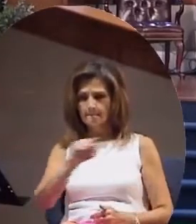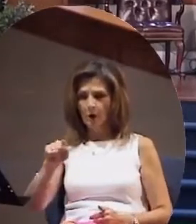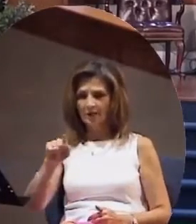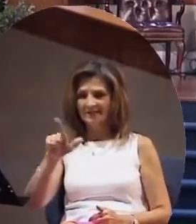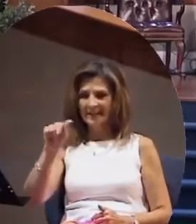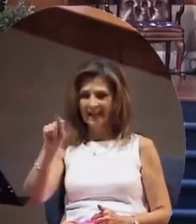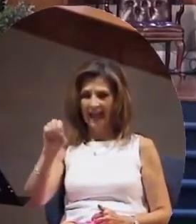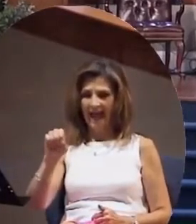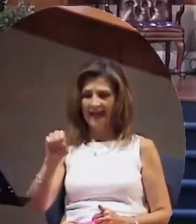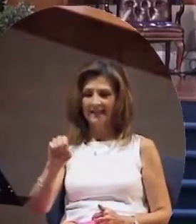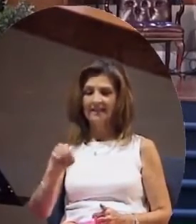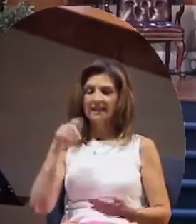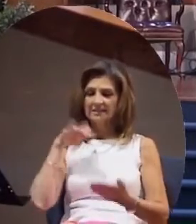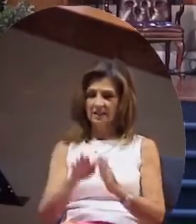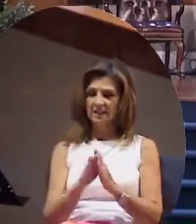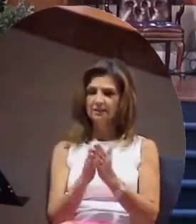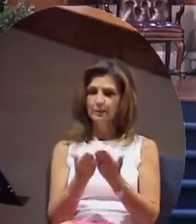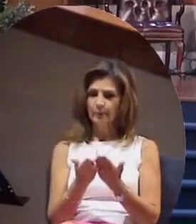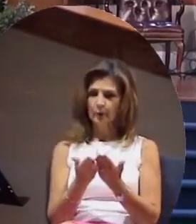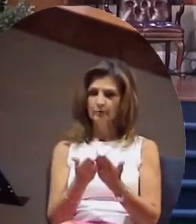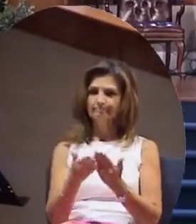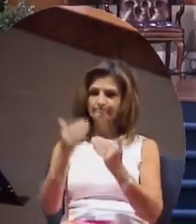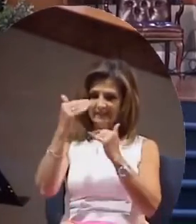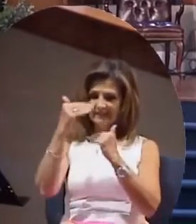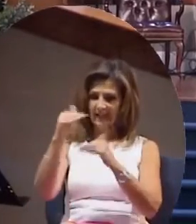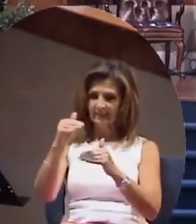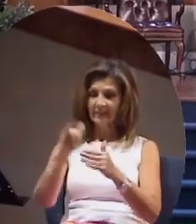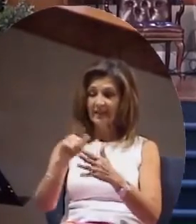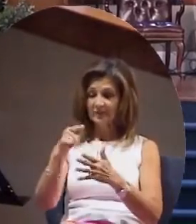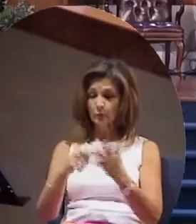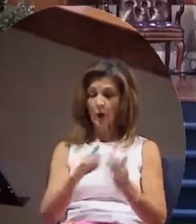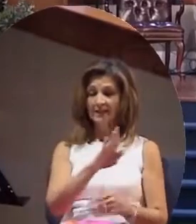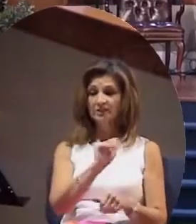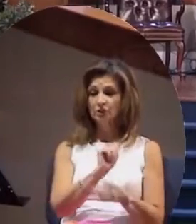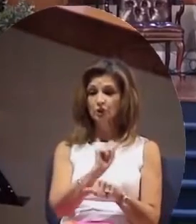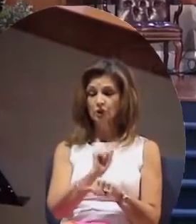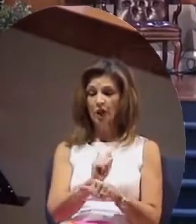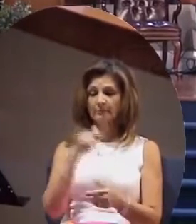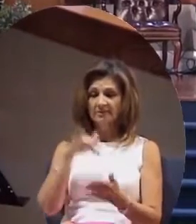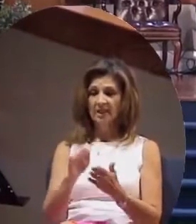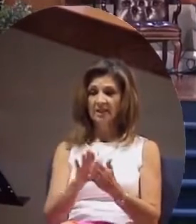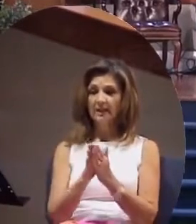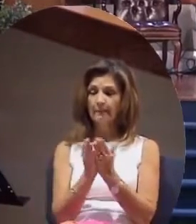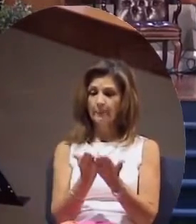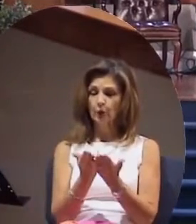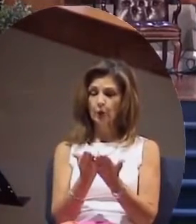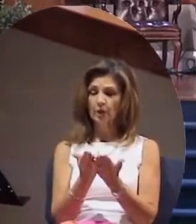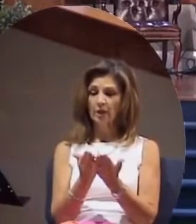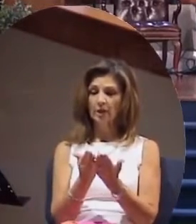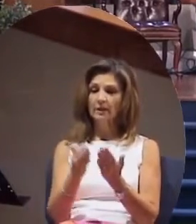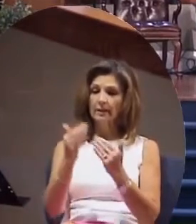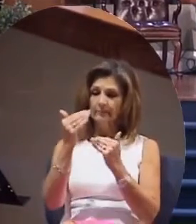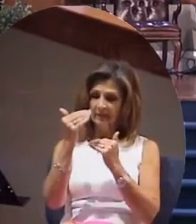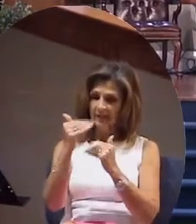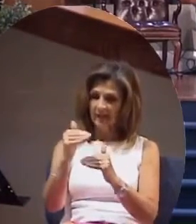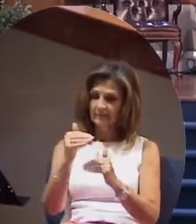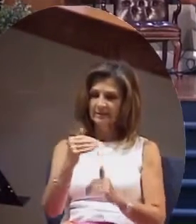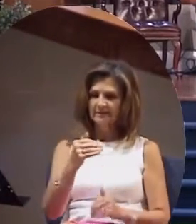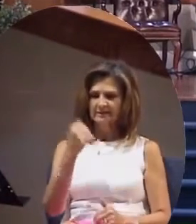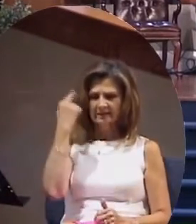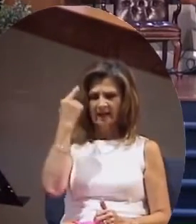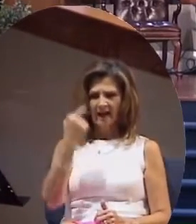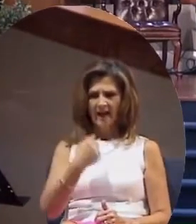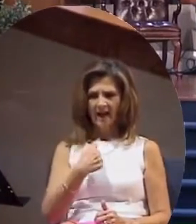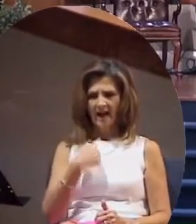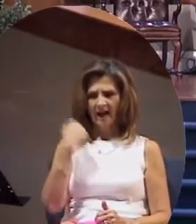Amen? Yeah. Studies the book and marks the lines. That's what his job is. Study the book. You say, well, I thought I ought to have some input on